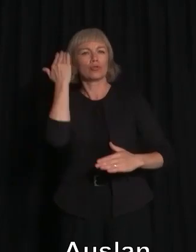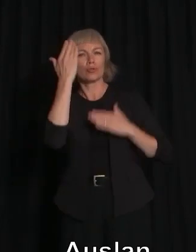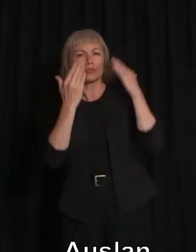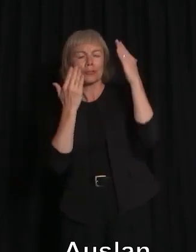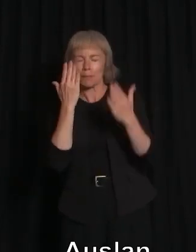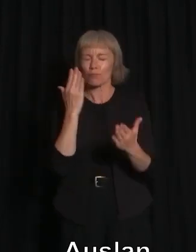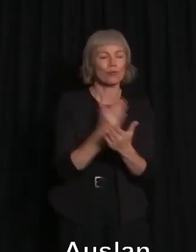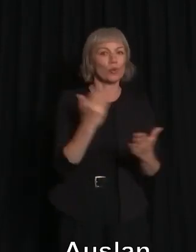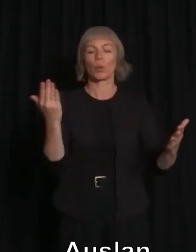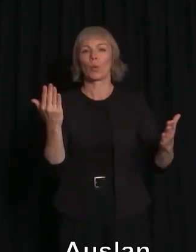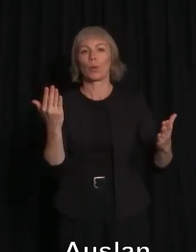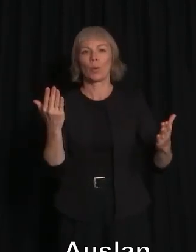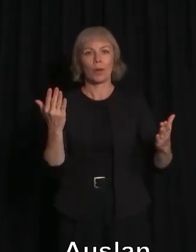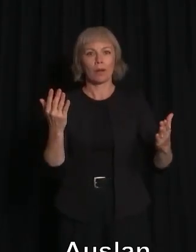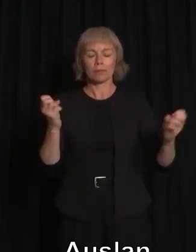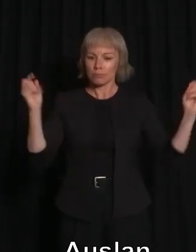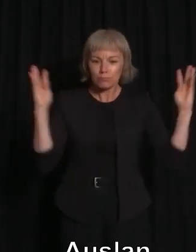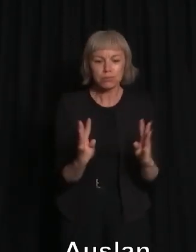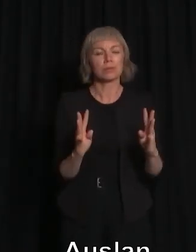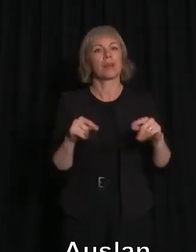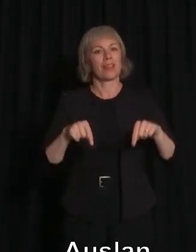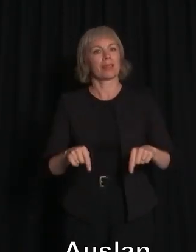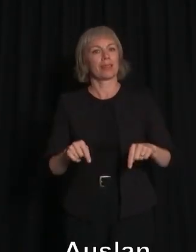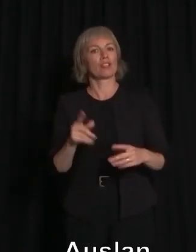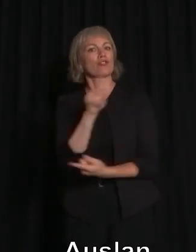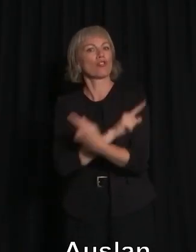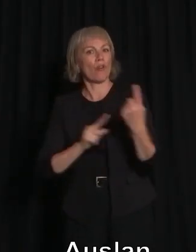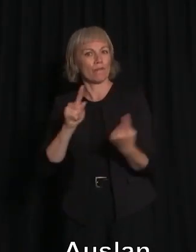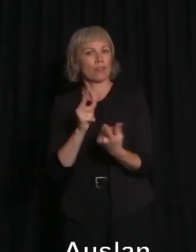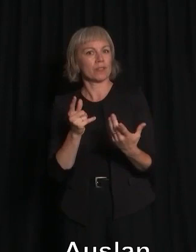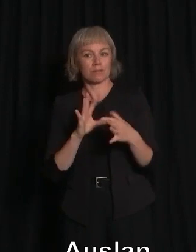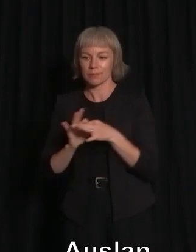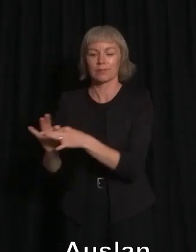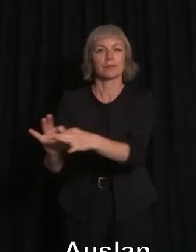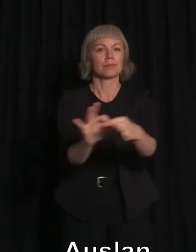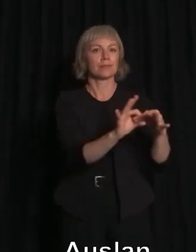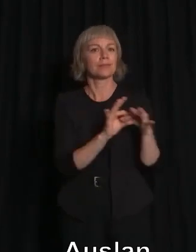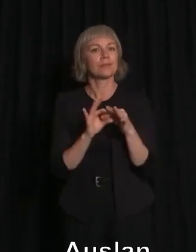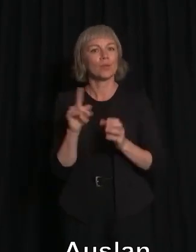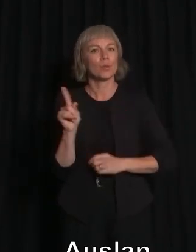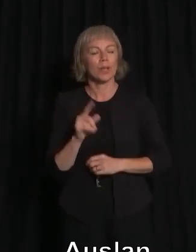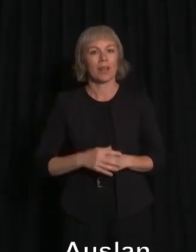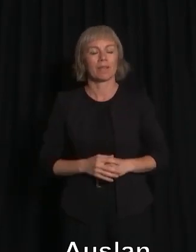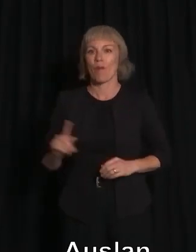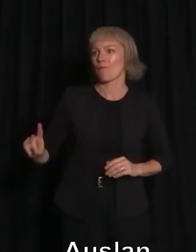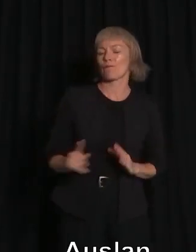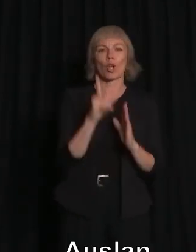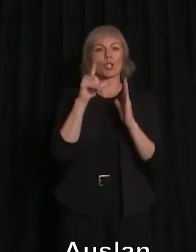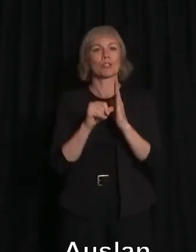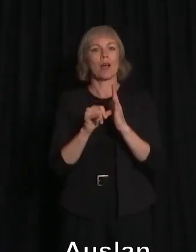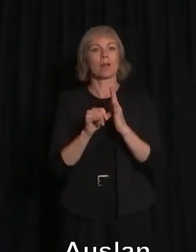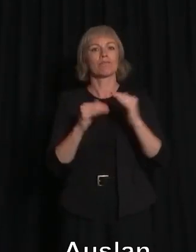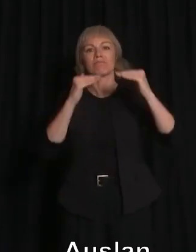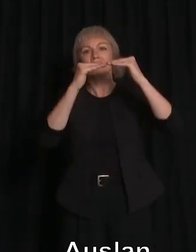this extraordinary meeting that unites us today. A first for us in the Southern